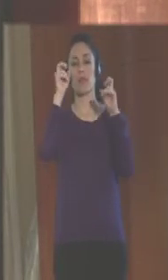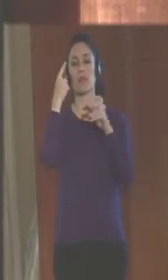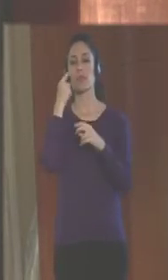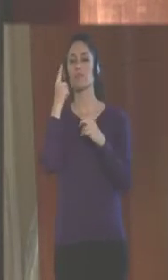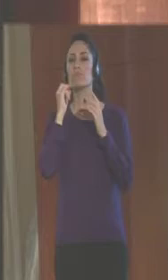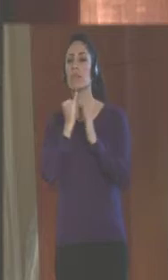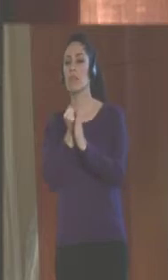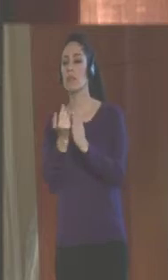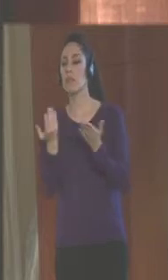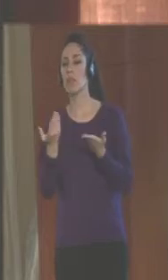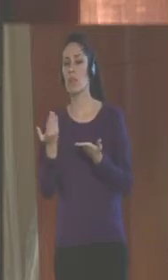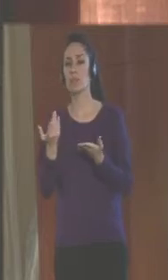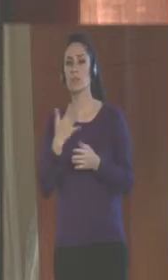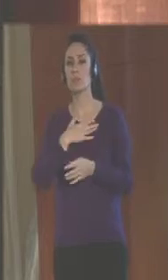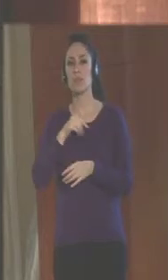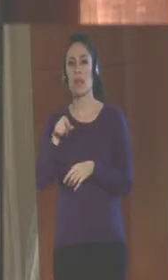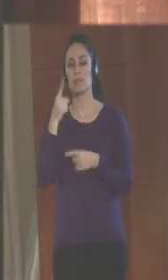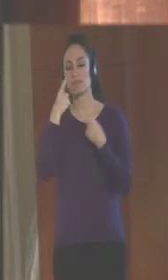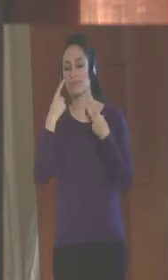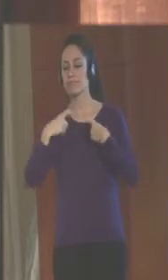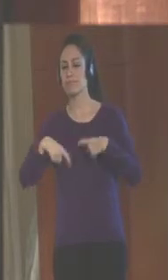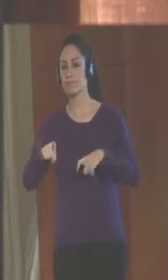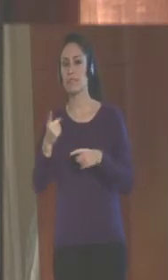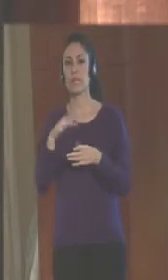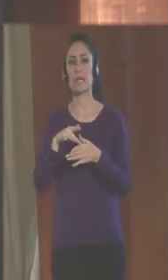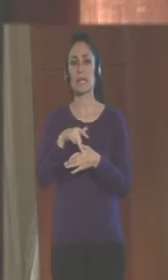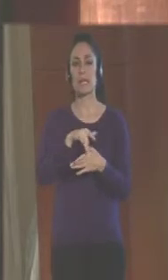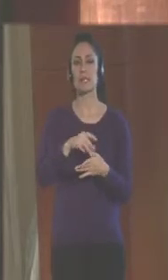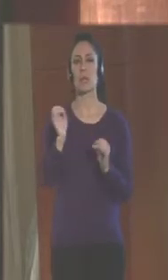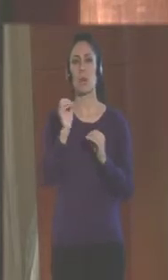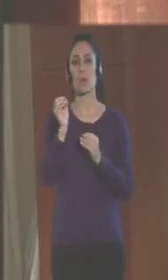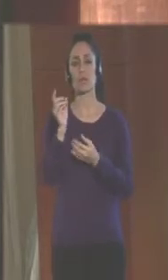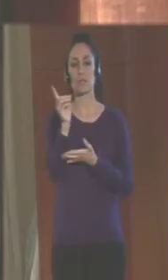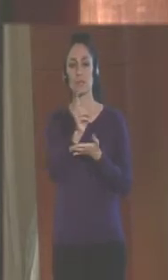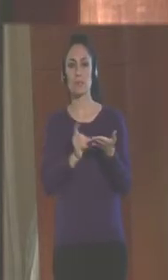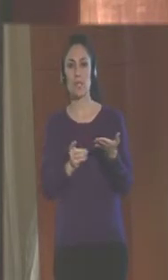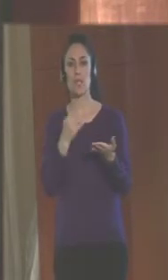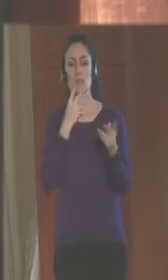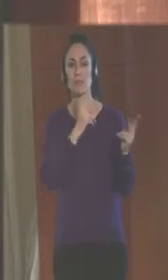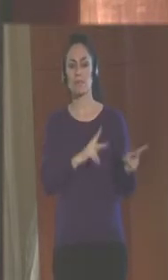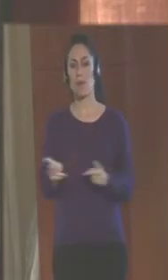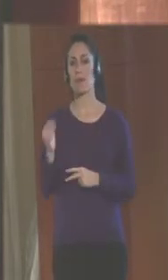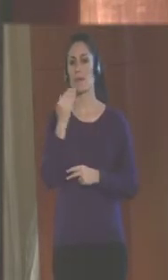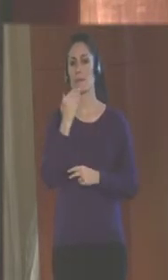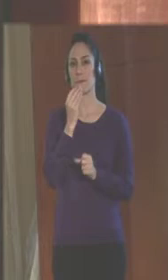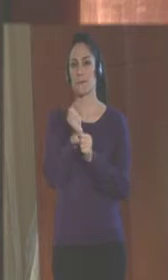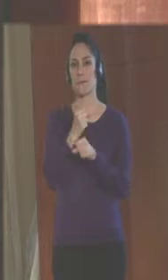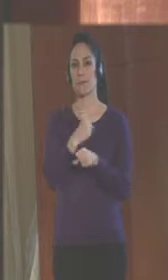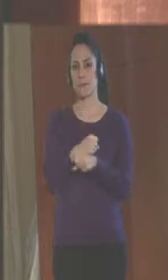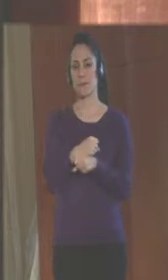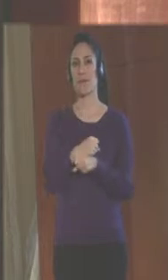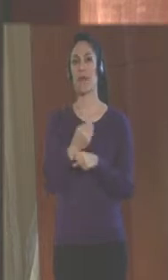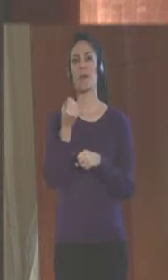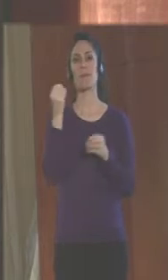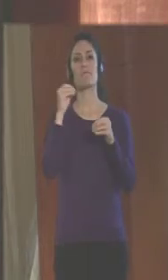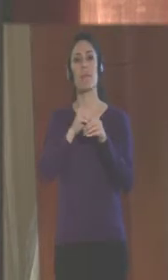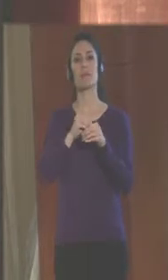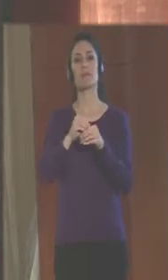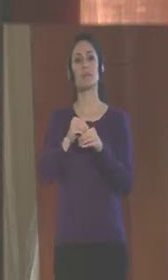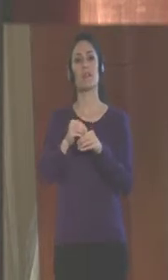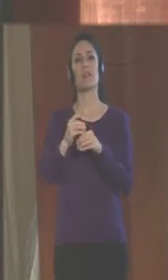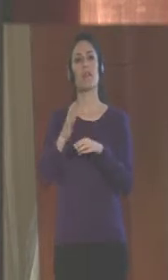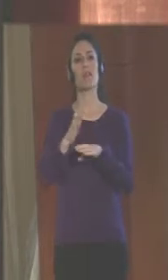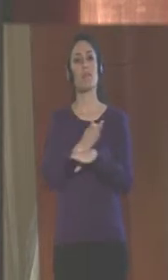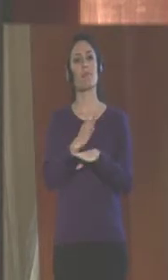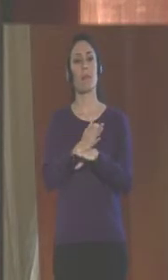risk reducing and risk analysis in design or early warning